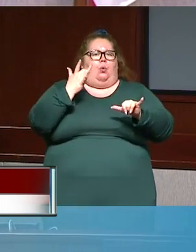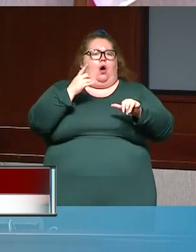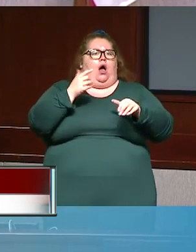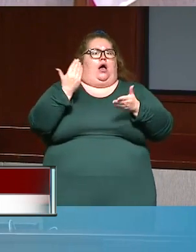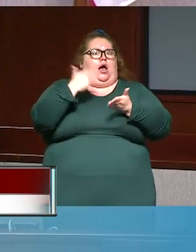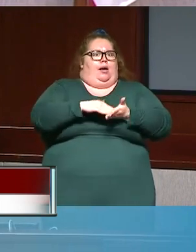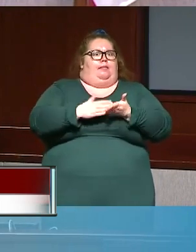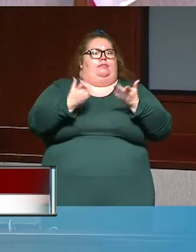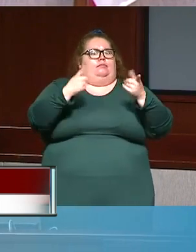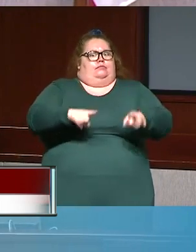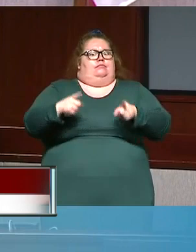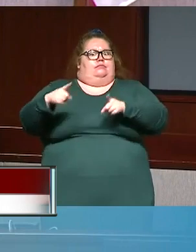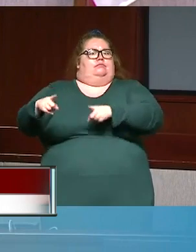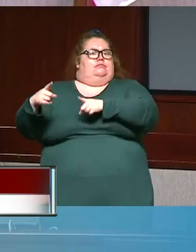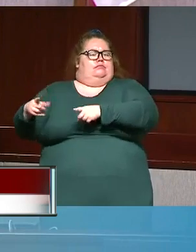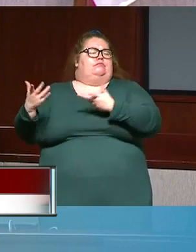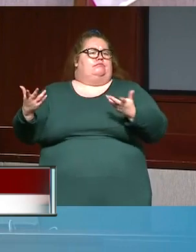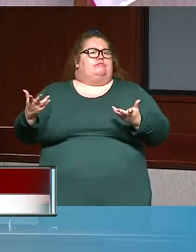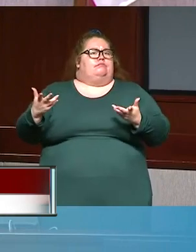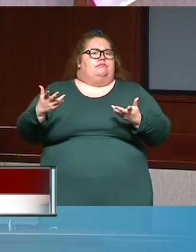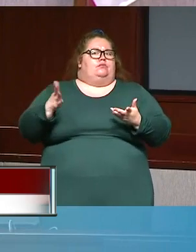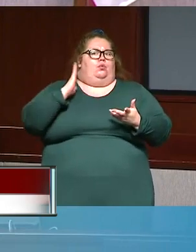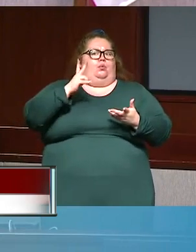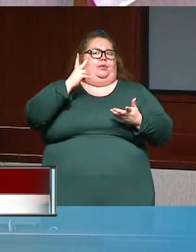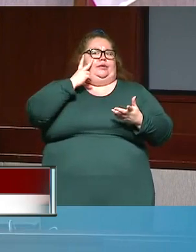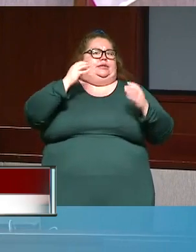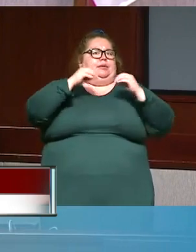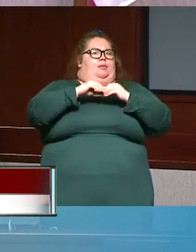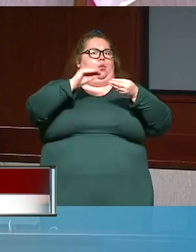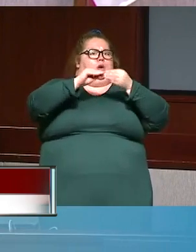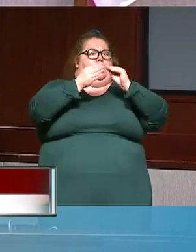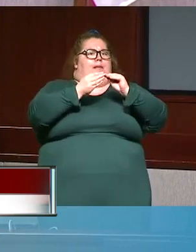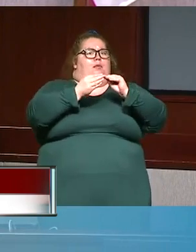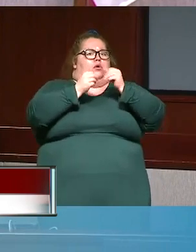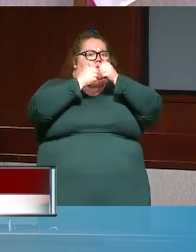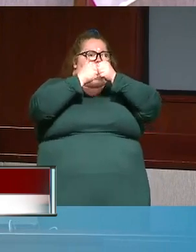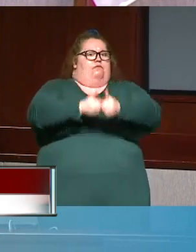locally to get those numbers in line with where the state is.